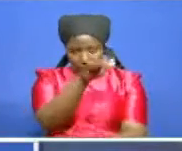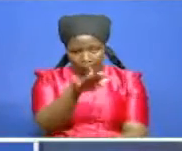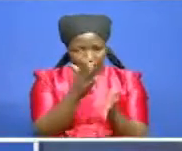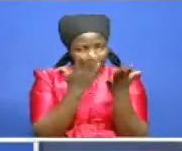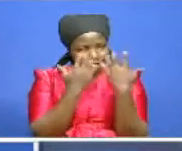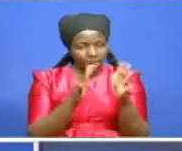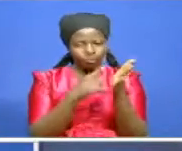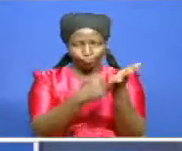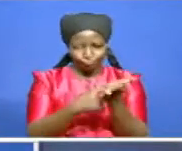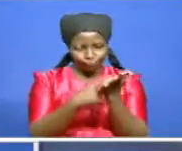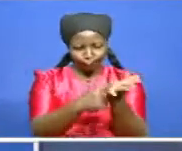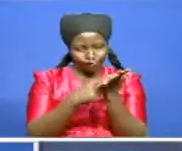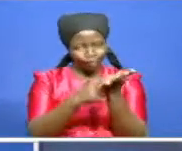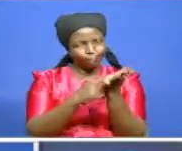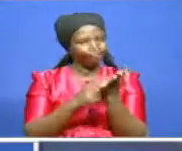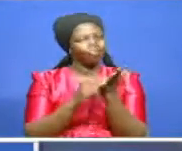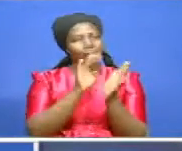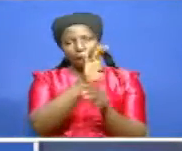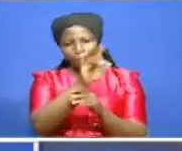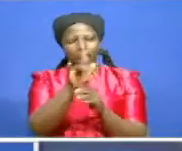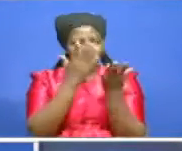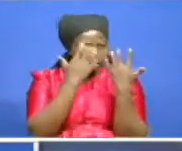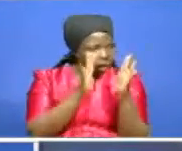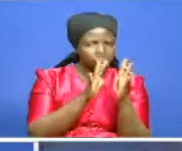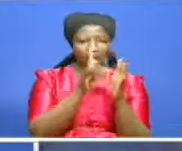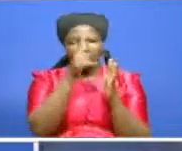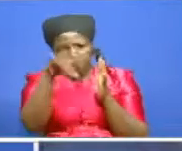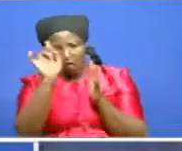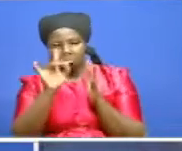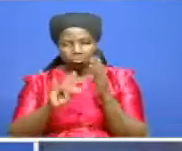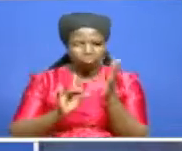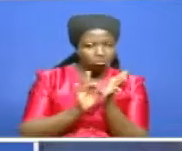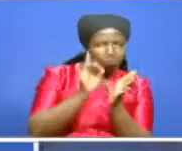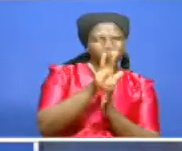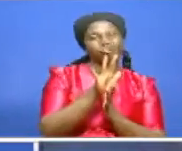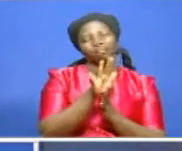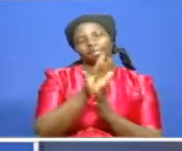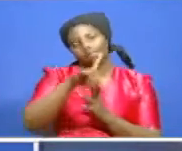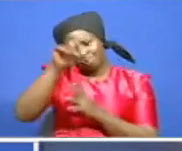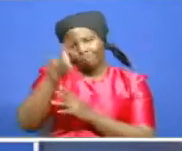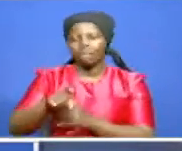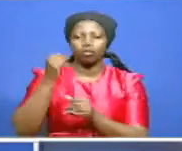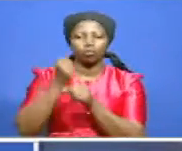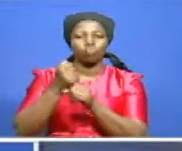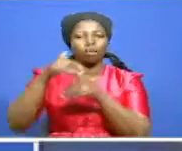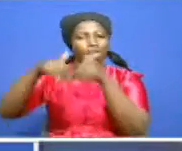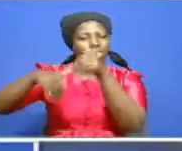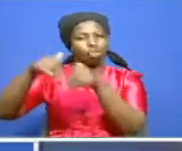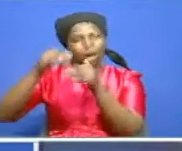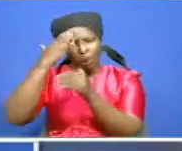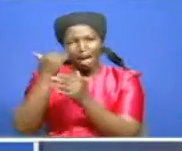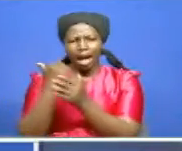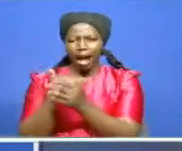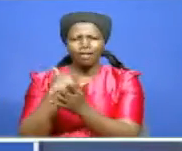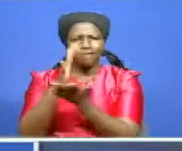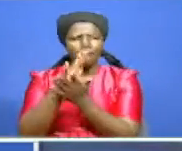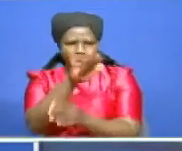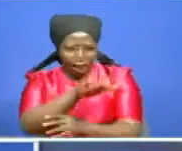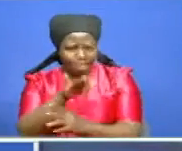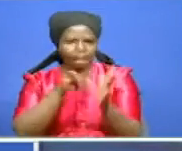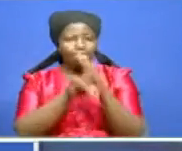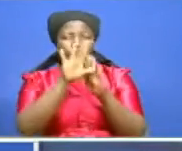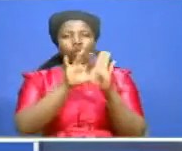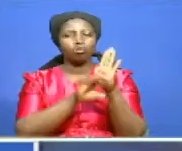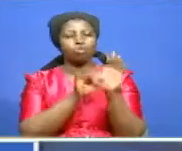of debating the bill, whether they pass it or reject it, we must go for a referendum, because there are certain clauses you cannot, the protected clauses of the